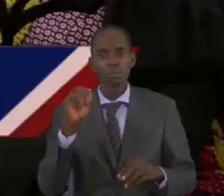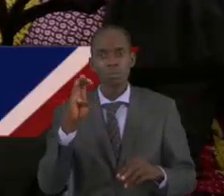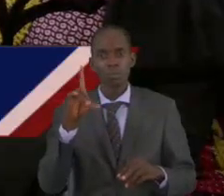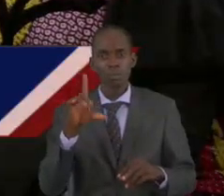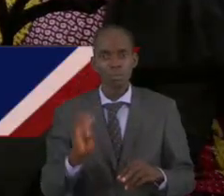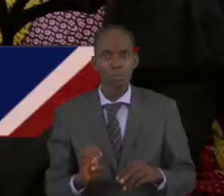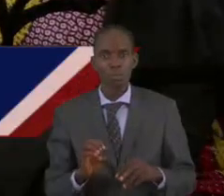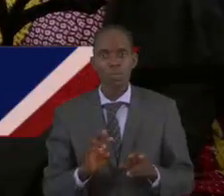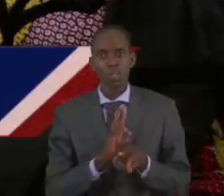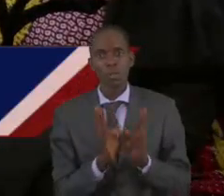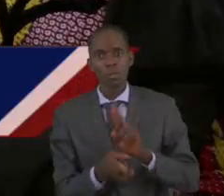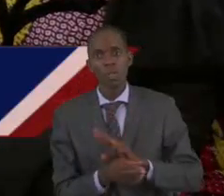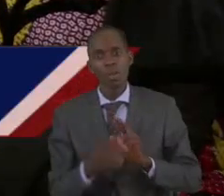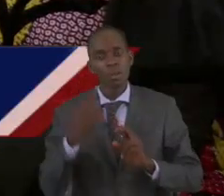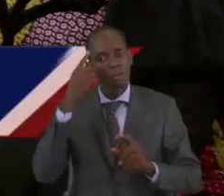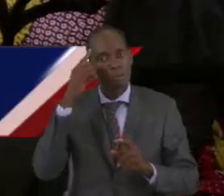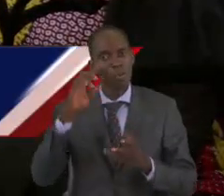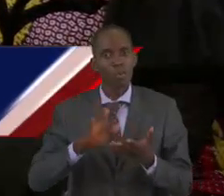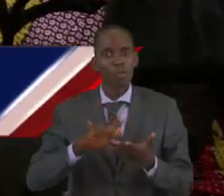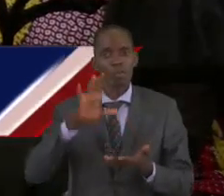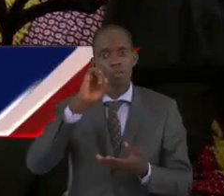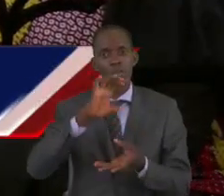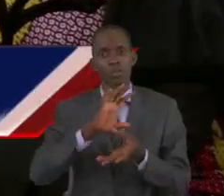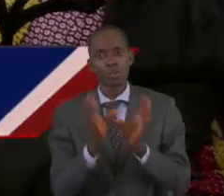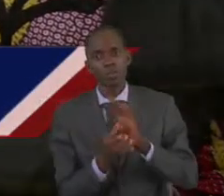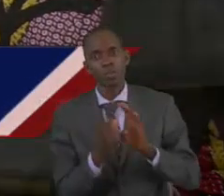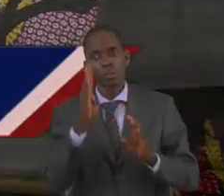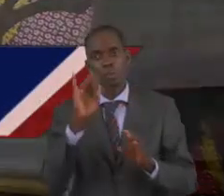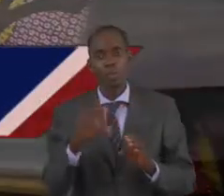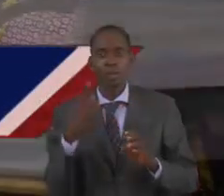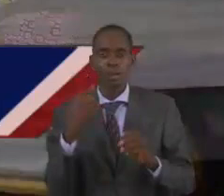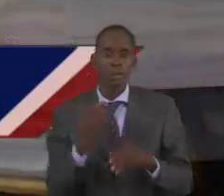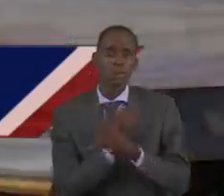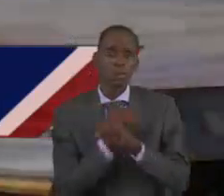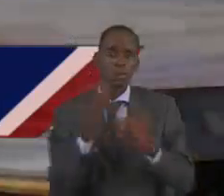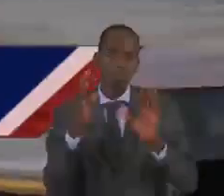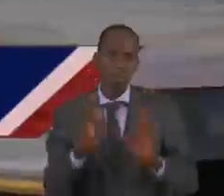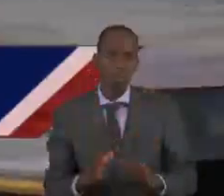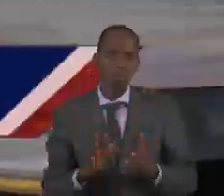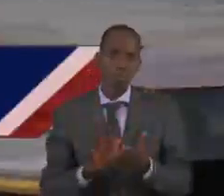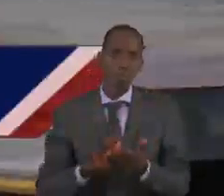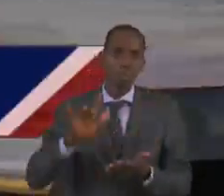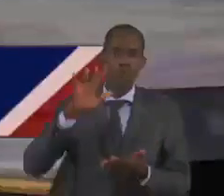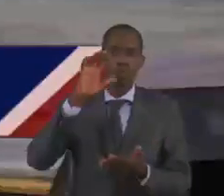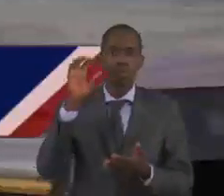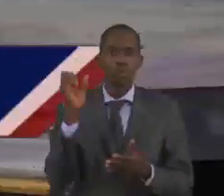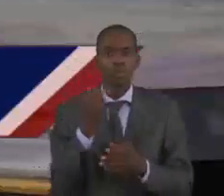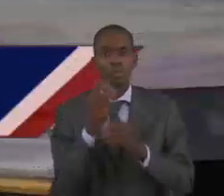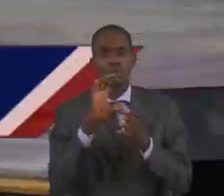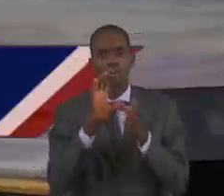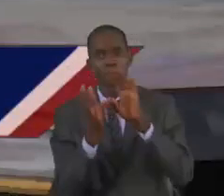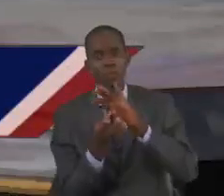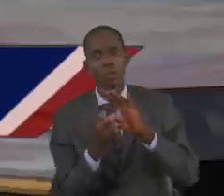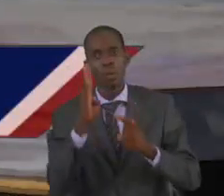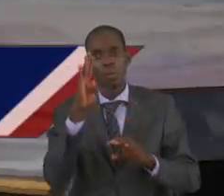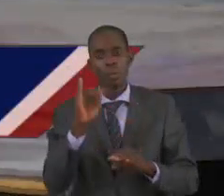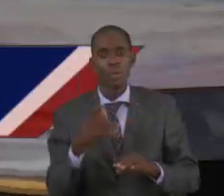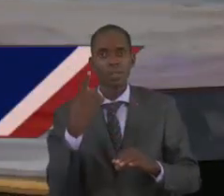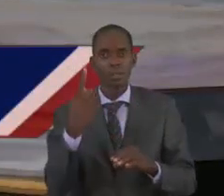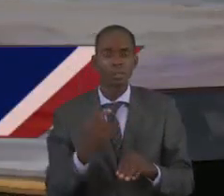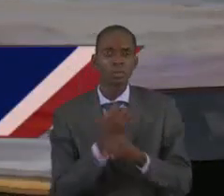glorious conversion by the Savior. Glorious conversion by